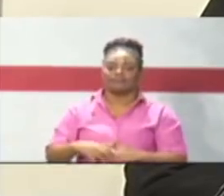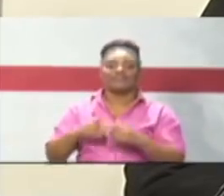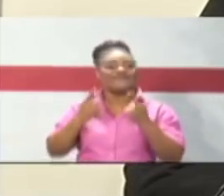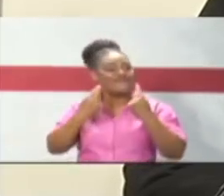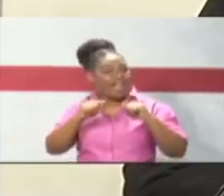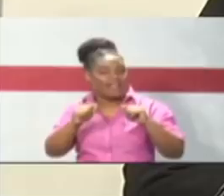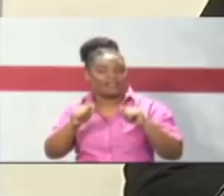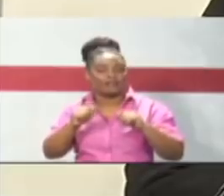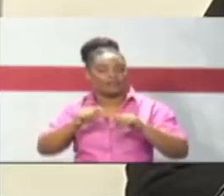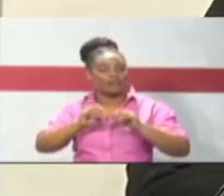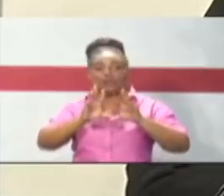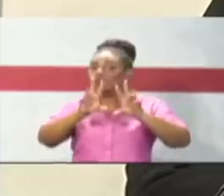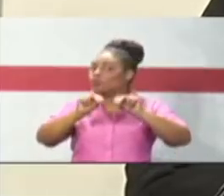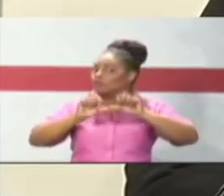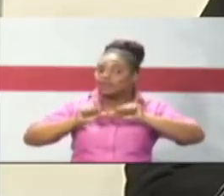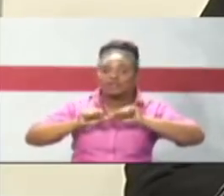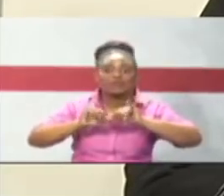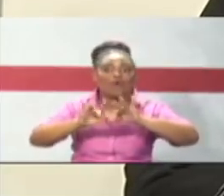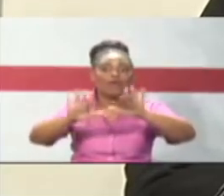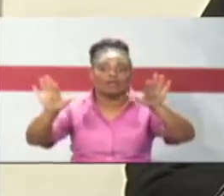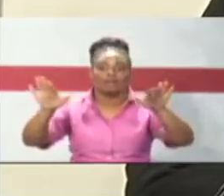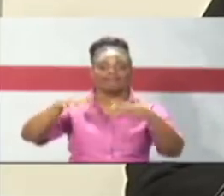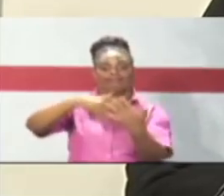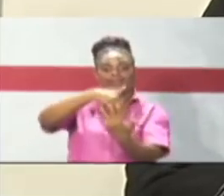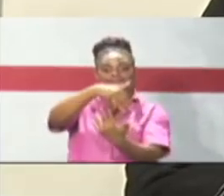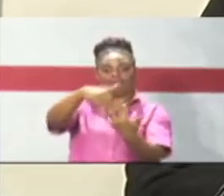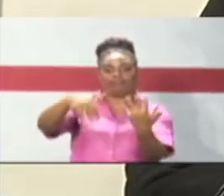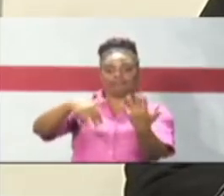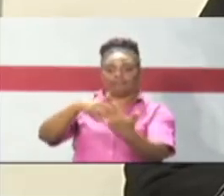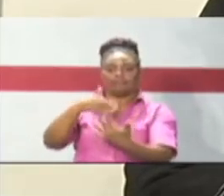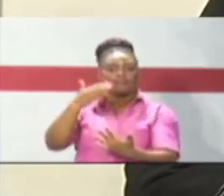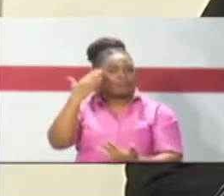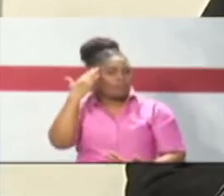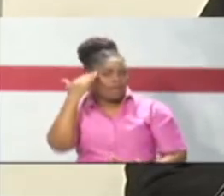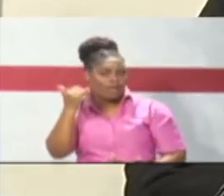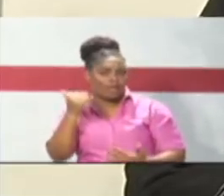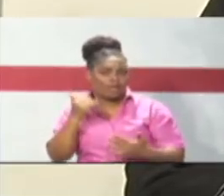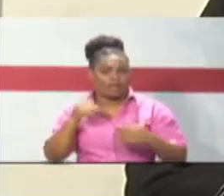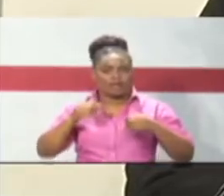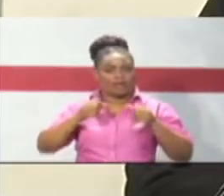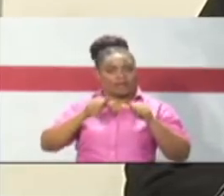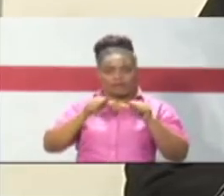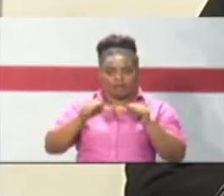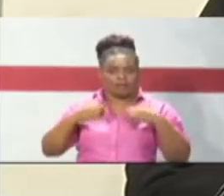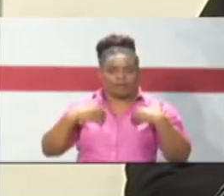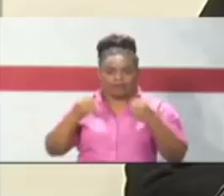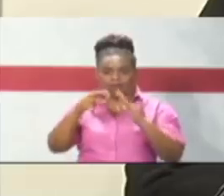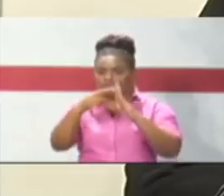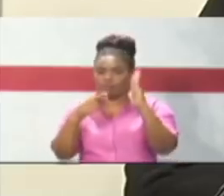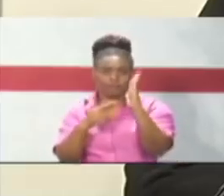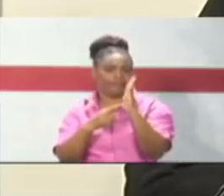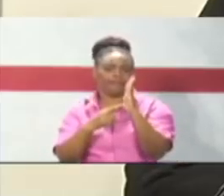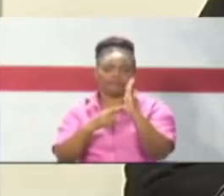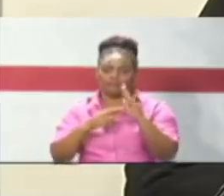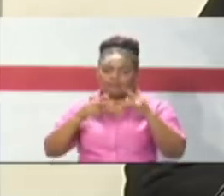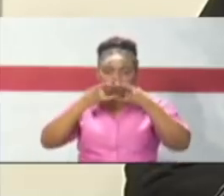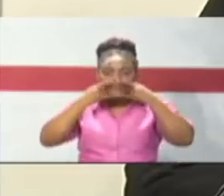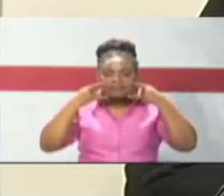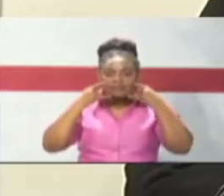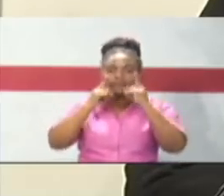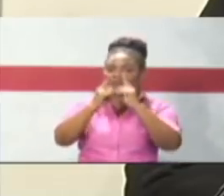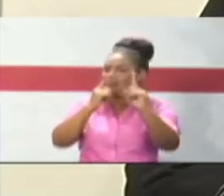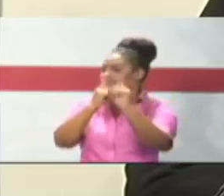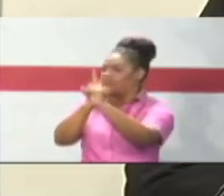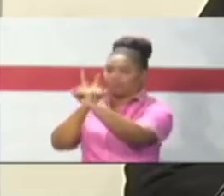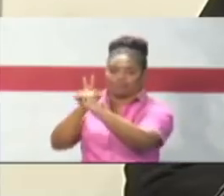population by the vaccination, by the public health measures, by adherence to the masking, by adherence to all of the guidance that we've been continuing to